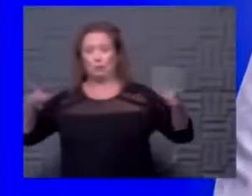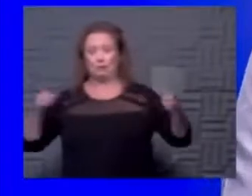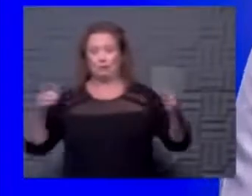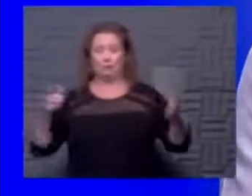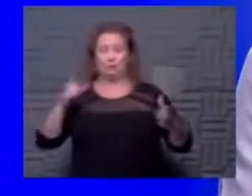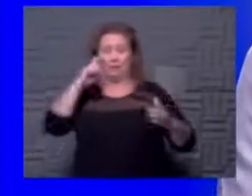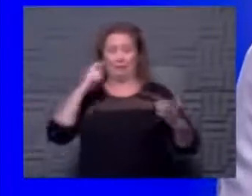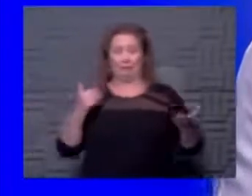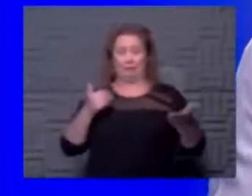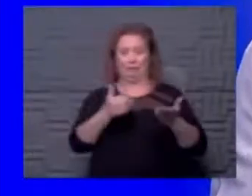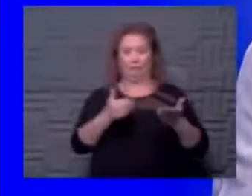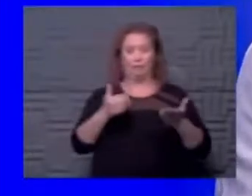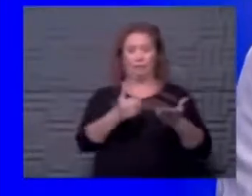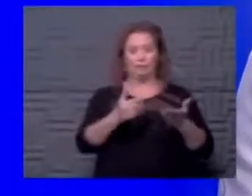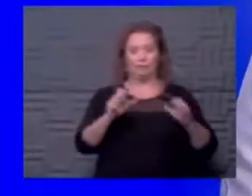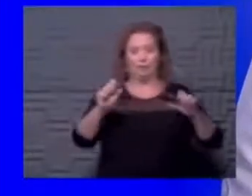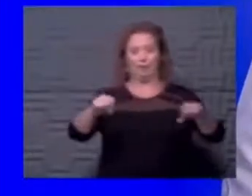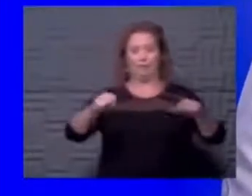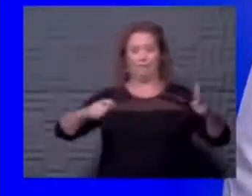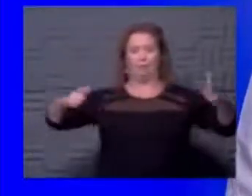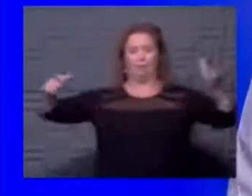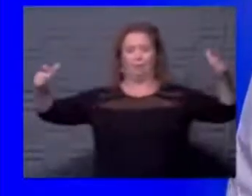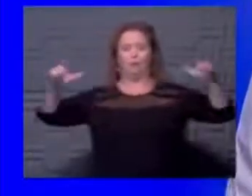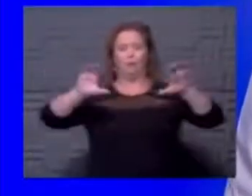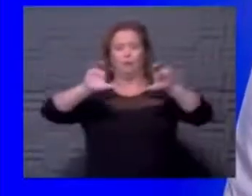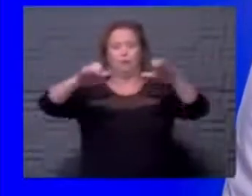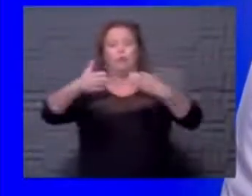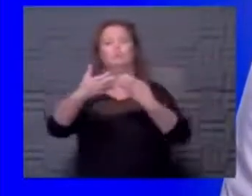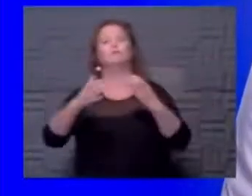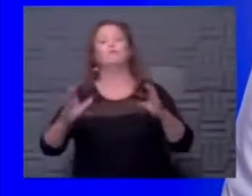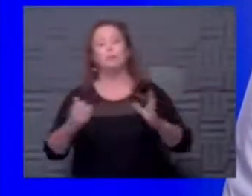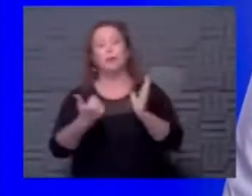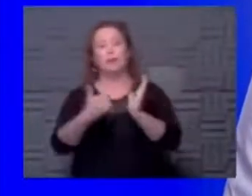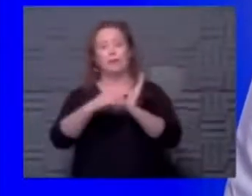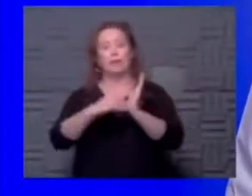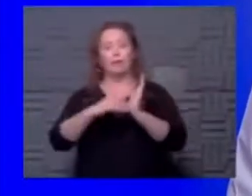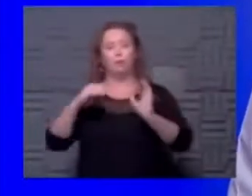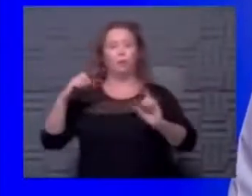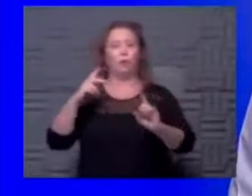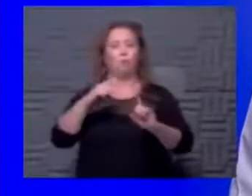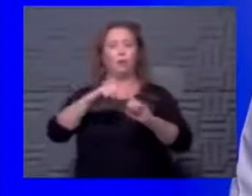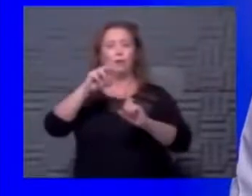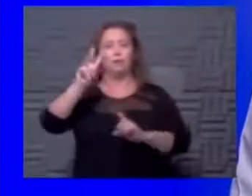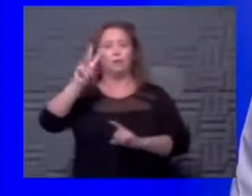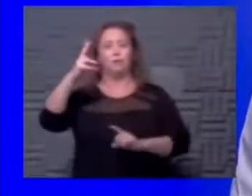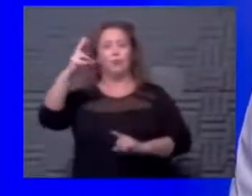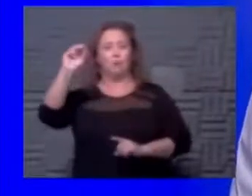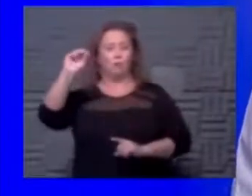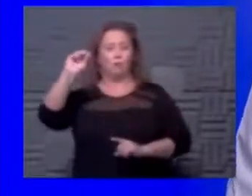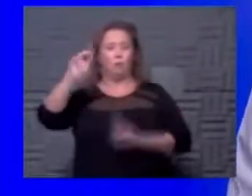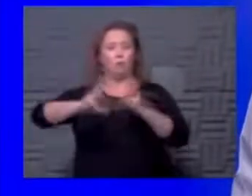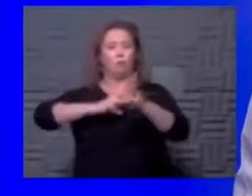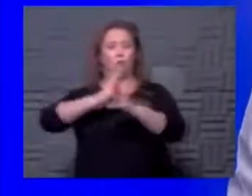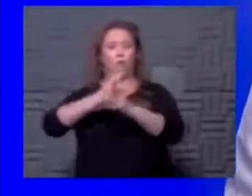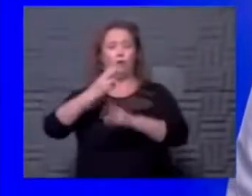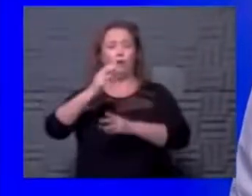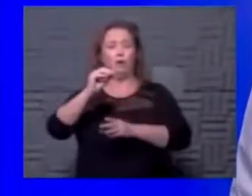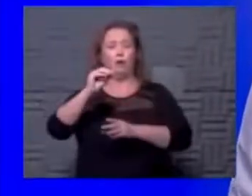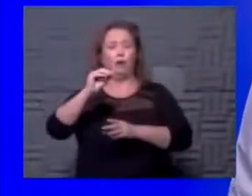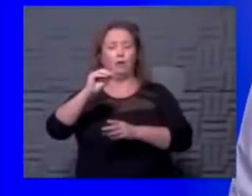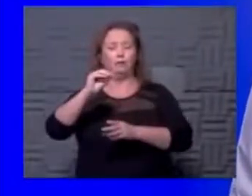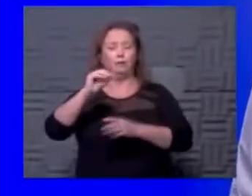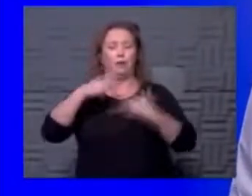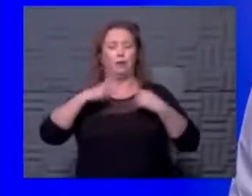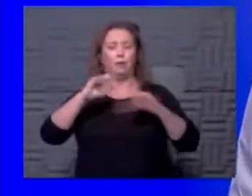with the distance and the ability to have a larger classroom. Certainly, again, we go back to the World Health Organization, which says 1 meter, approximately